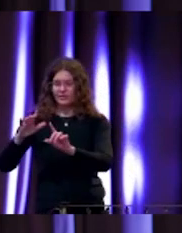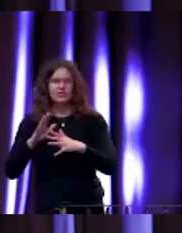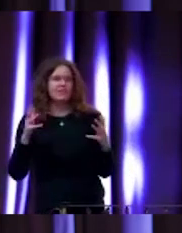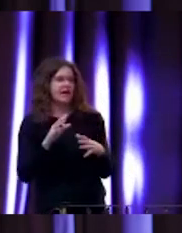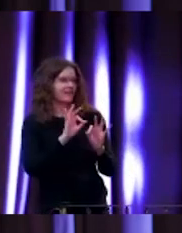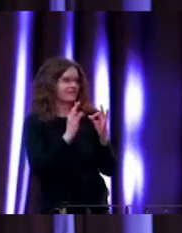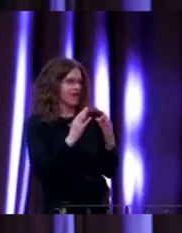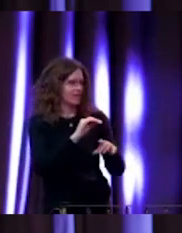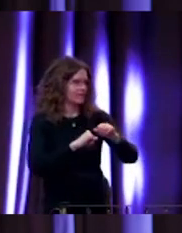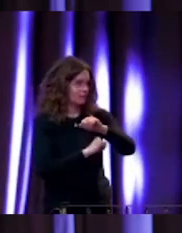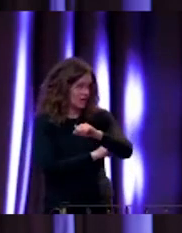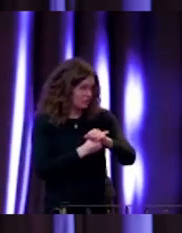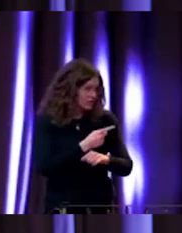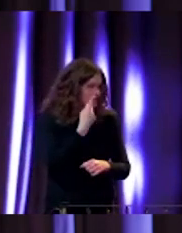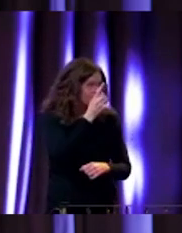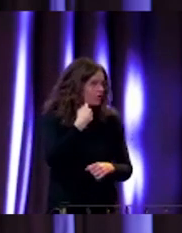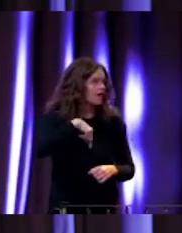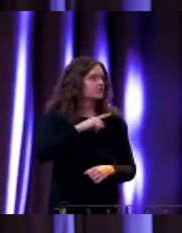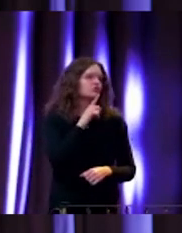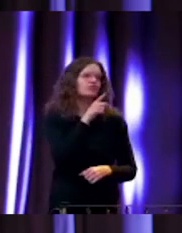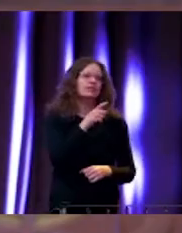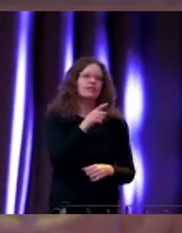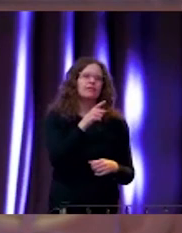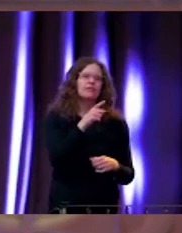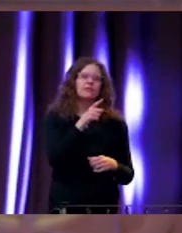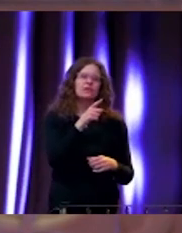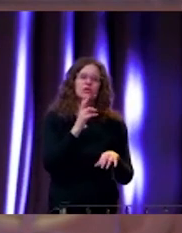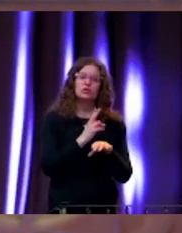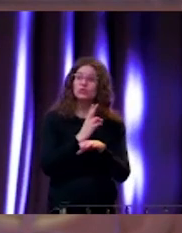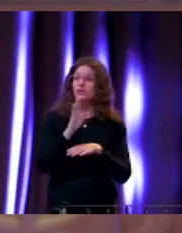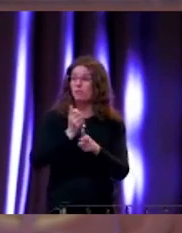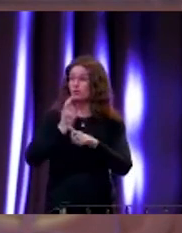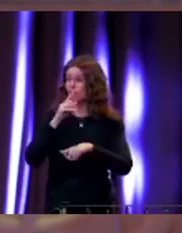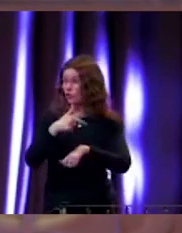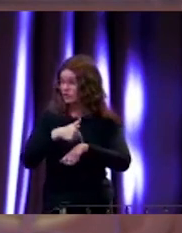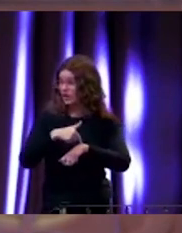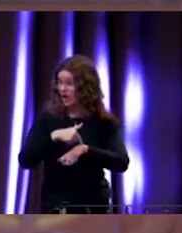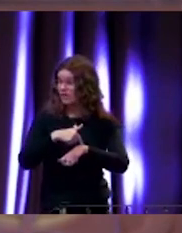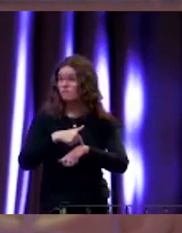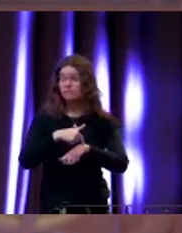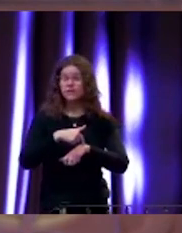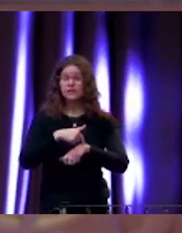family foundations, and I think in order to like maximize the most of your time,